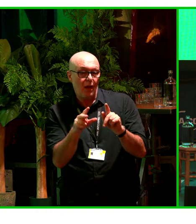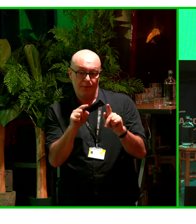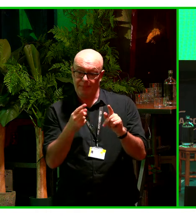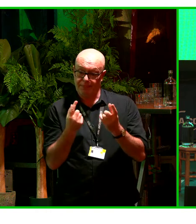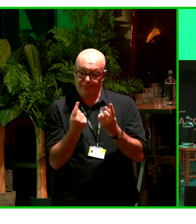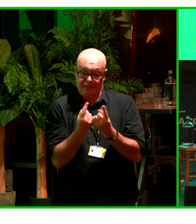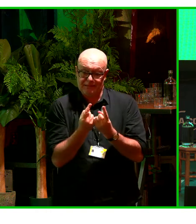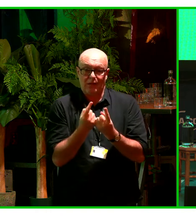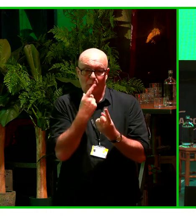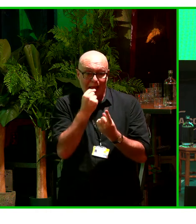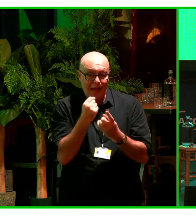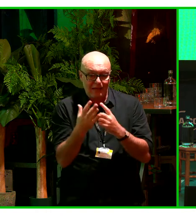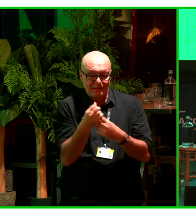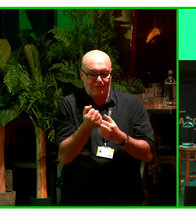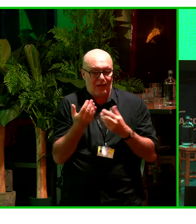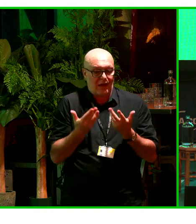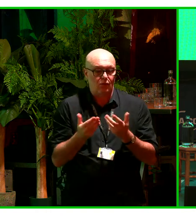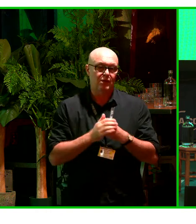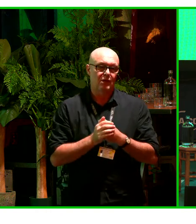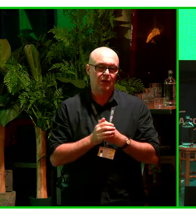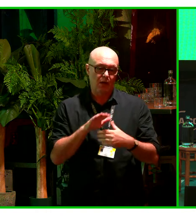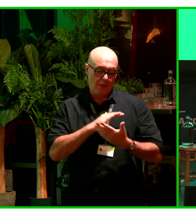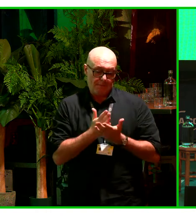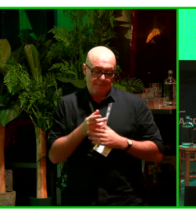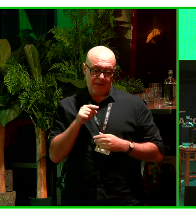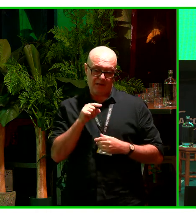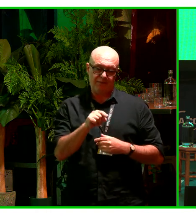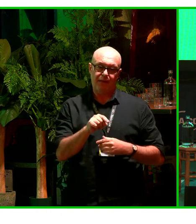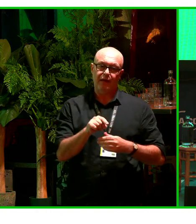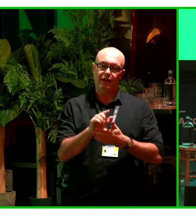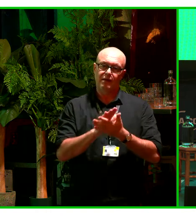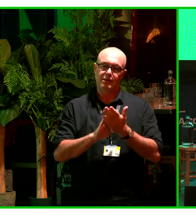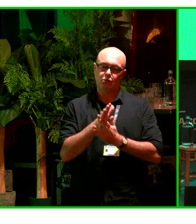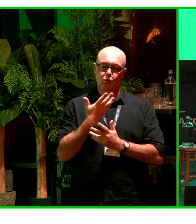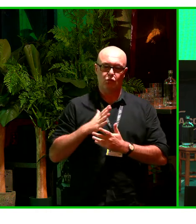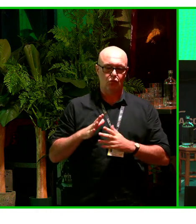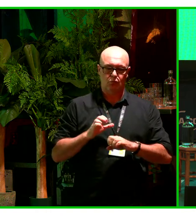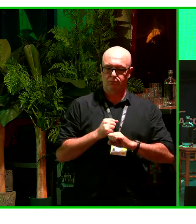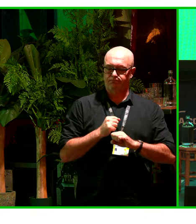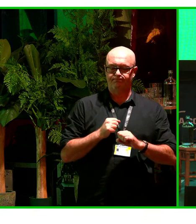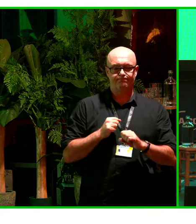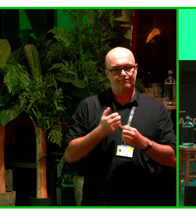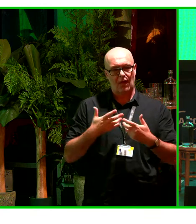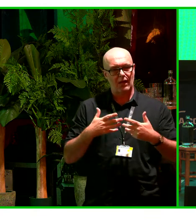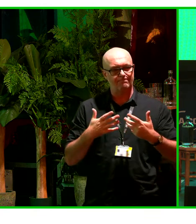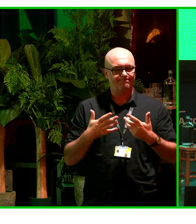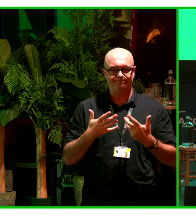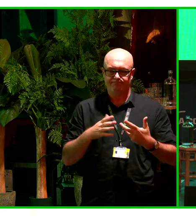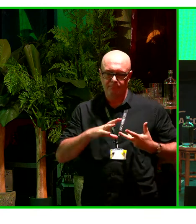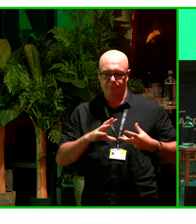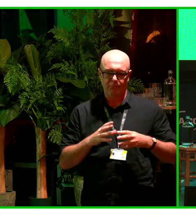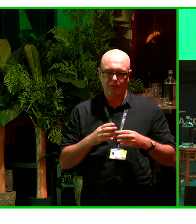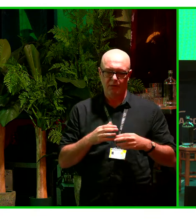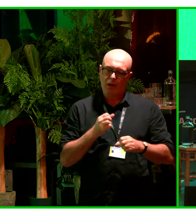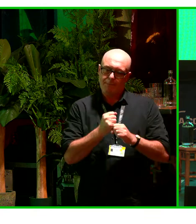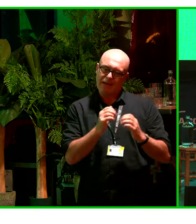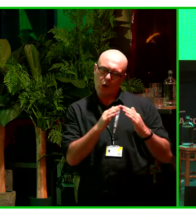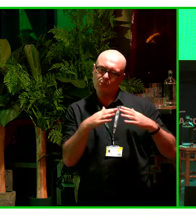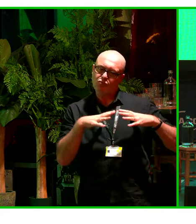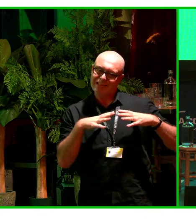now. And part of this, again, is about getting homes ready. There's a decision